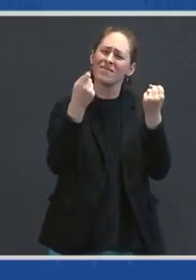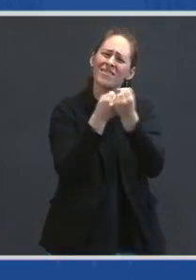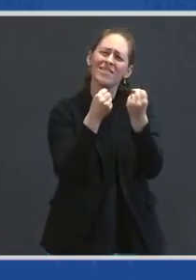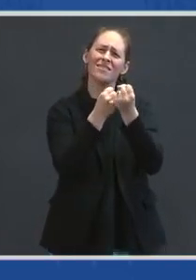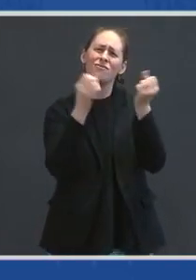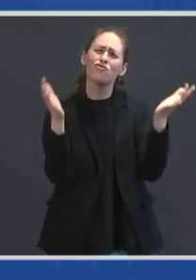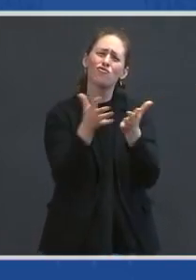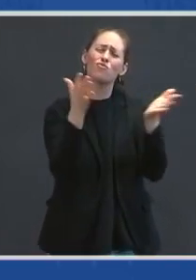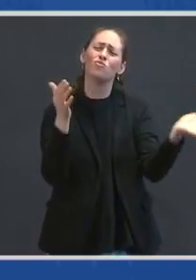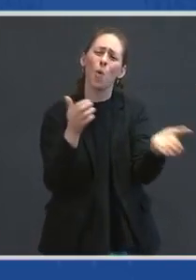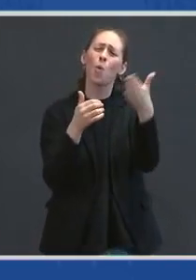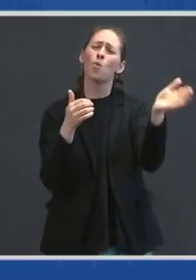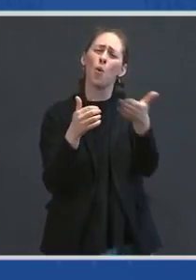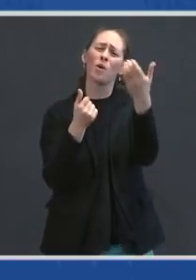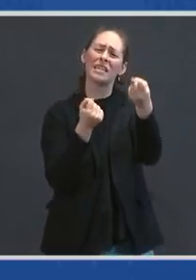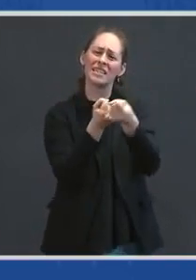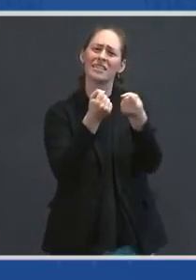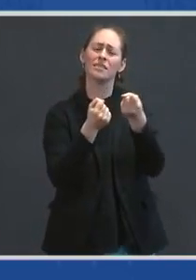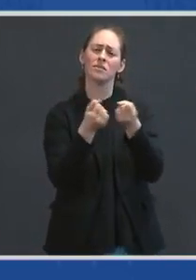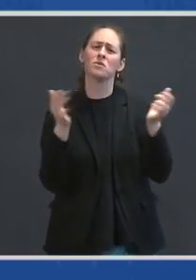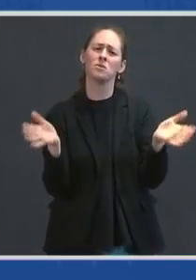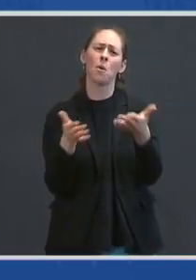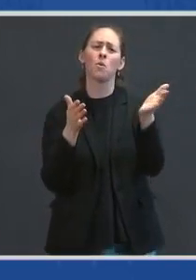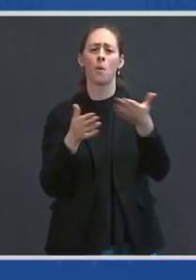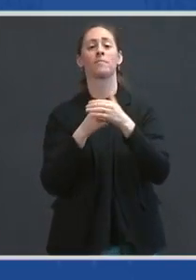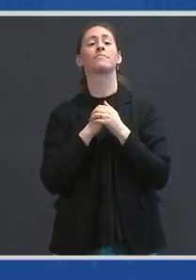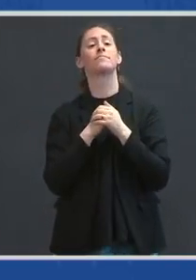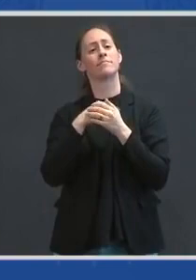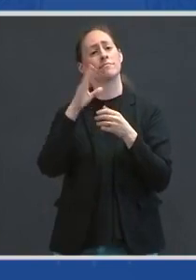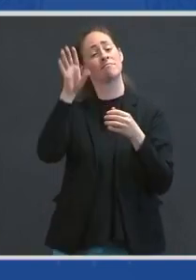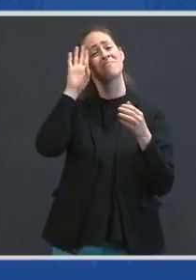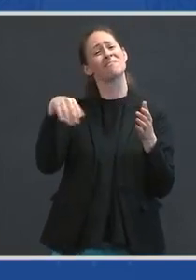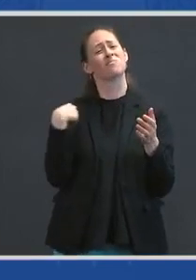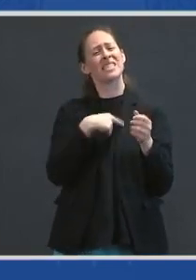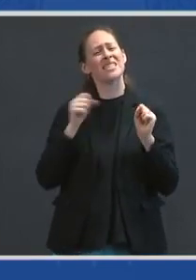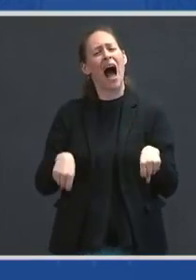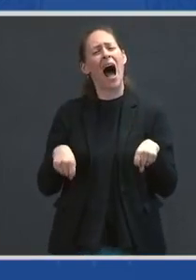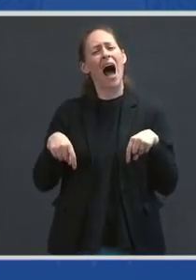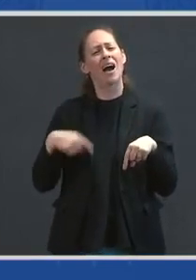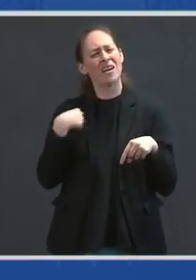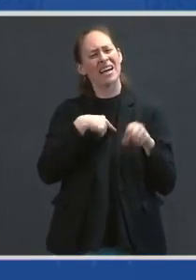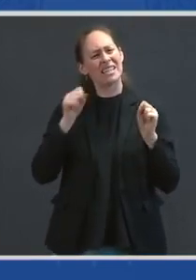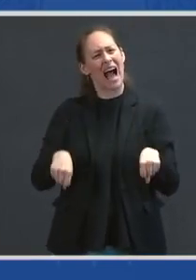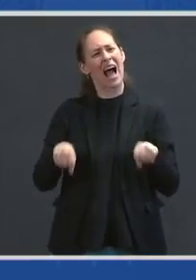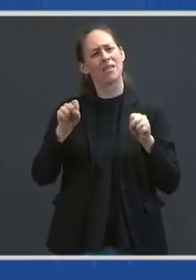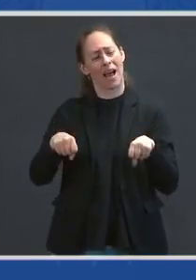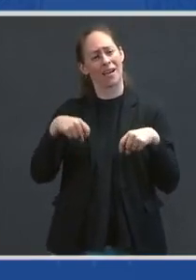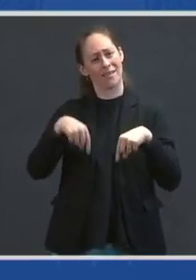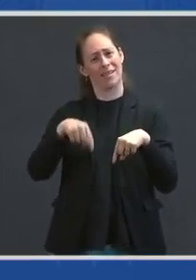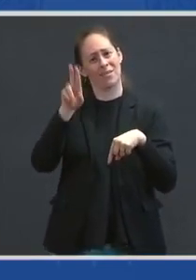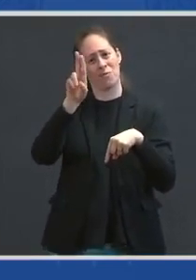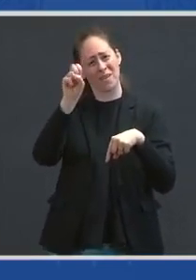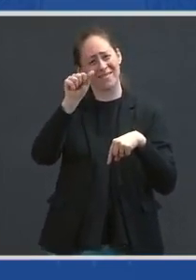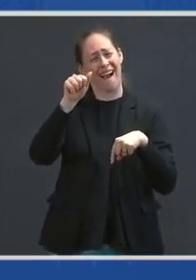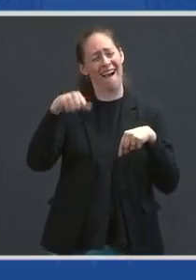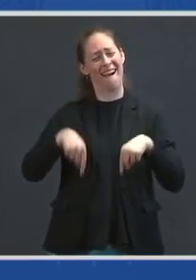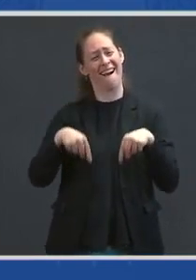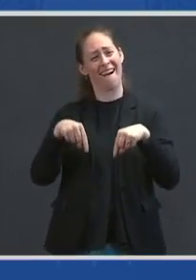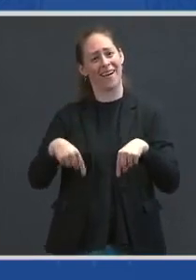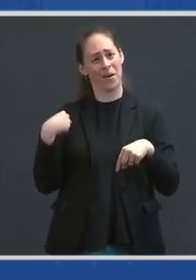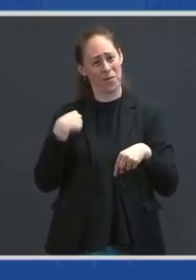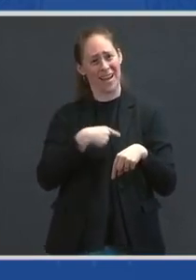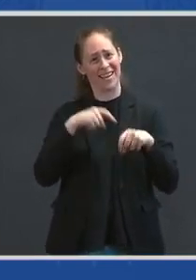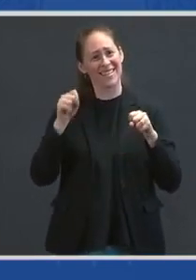all, remember we can do this. This is the United States of America. There's nothing we can't do when we do it